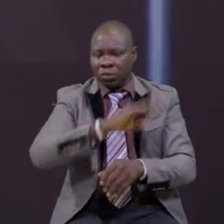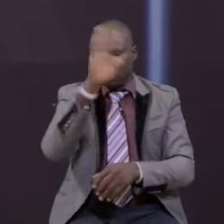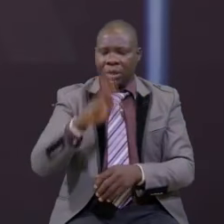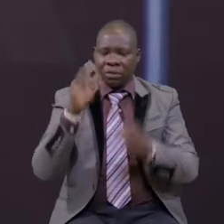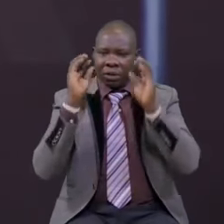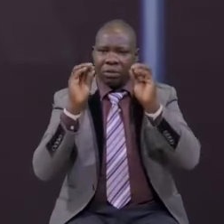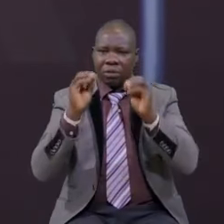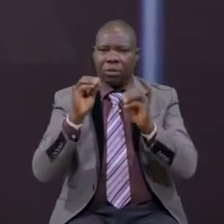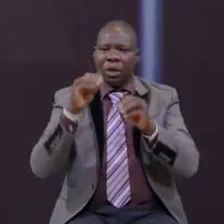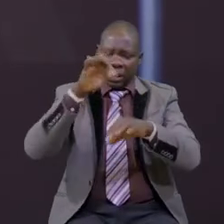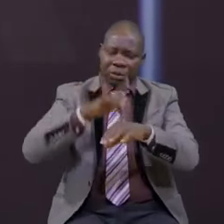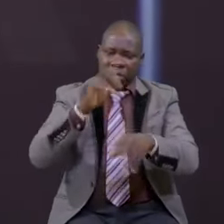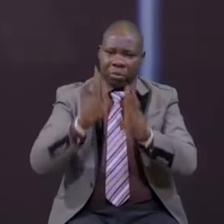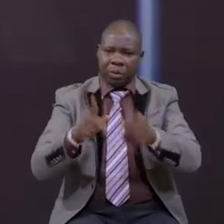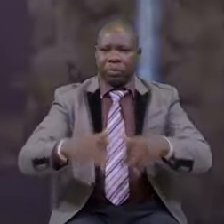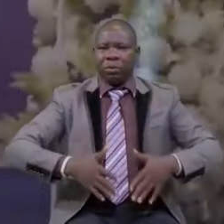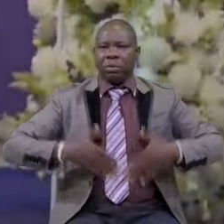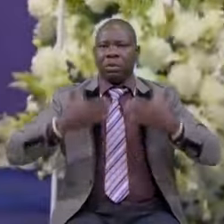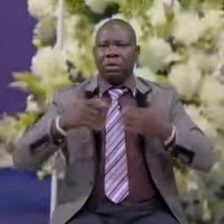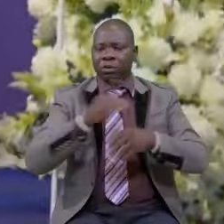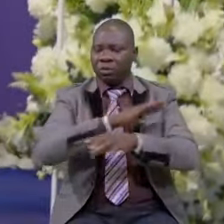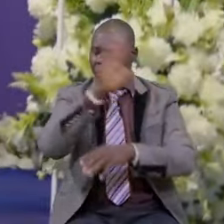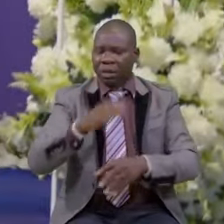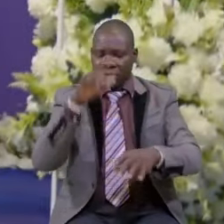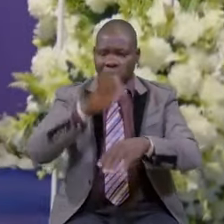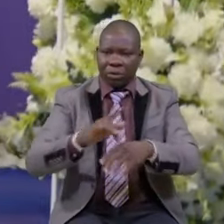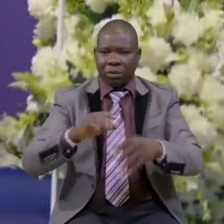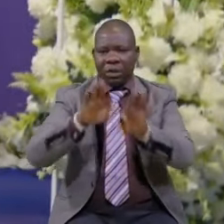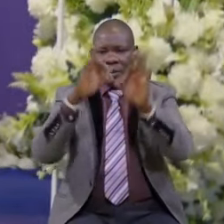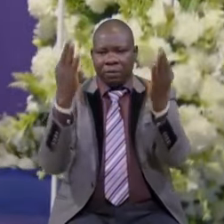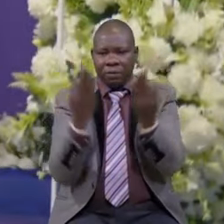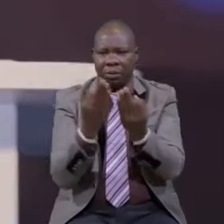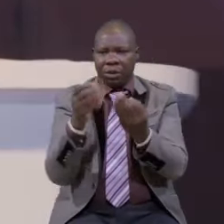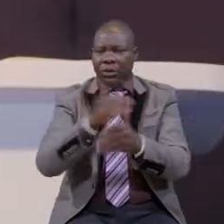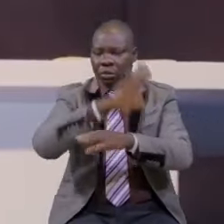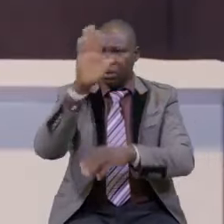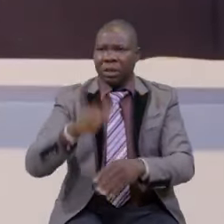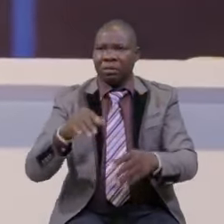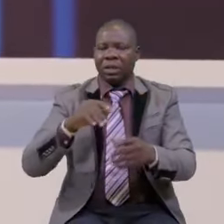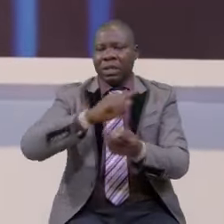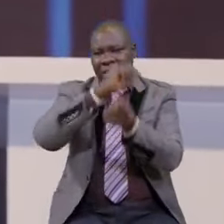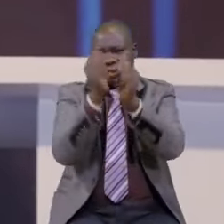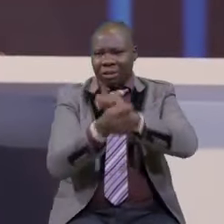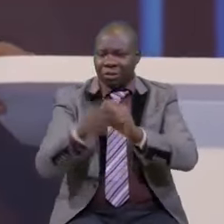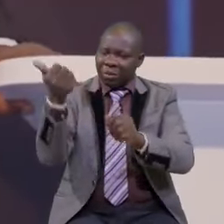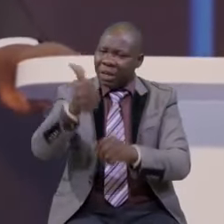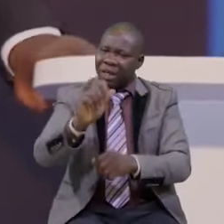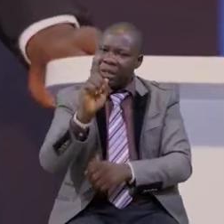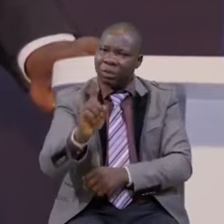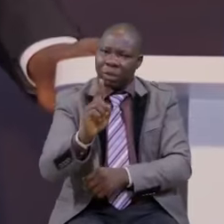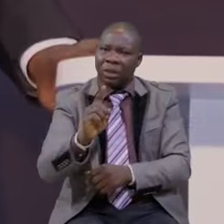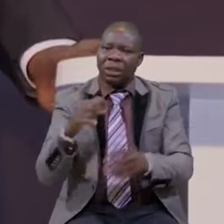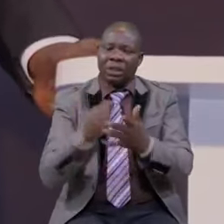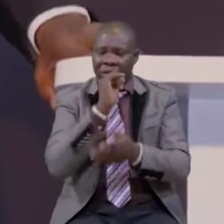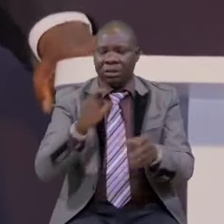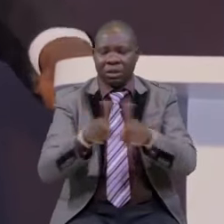people's lives, you never touch families, you never touch anyone or transform anyone, it's like a